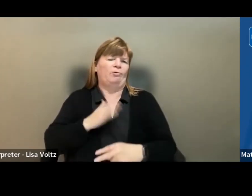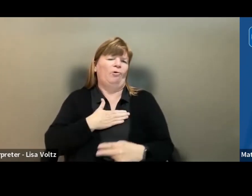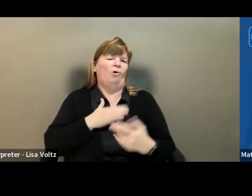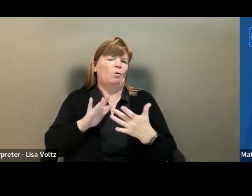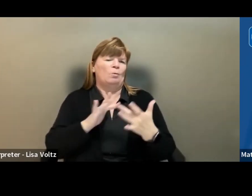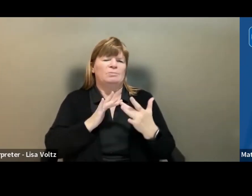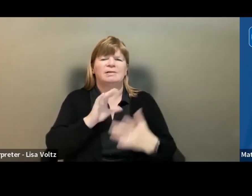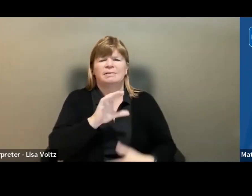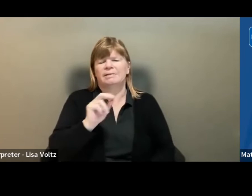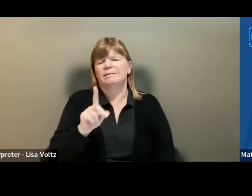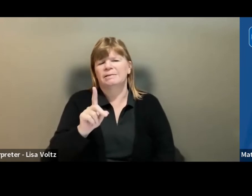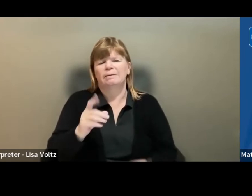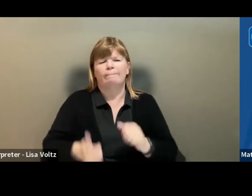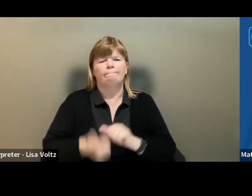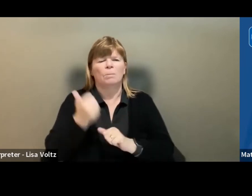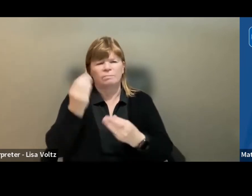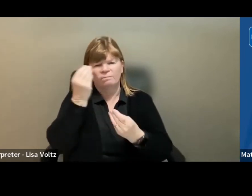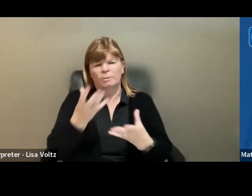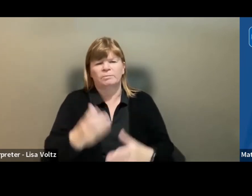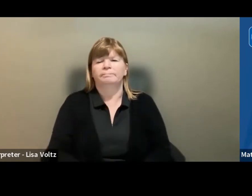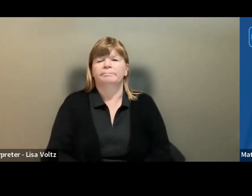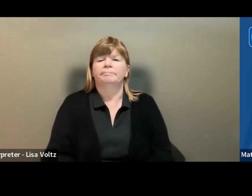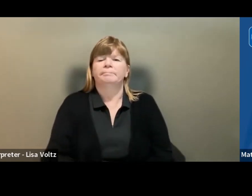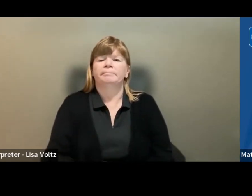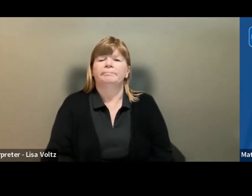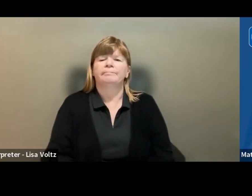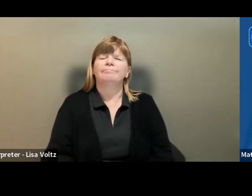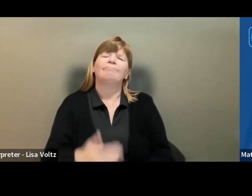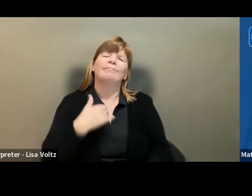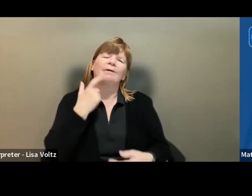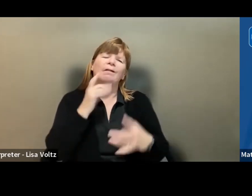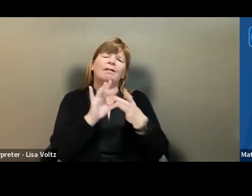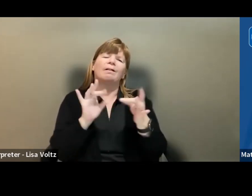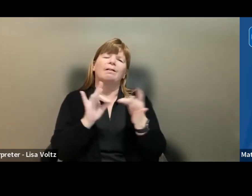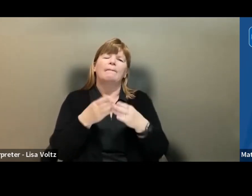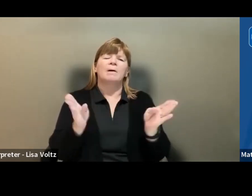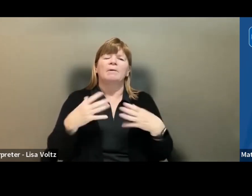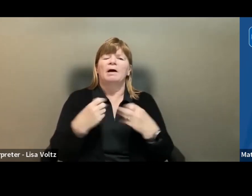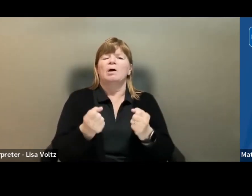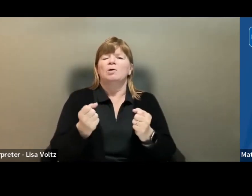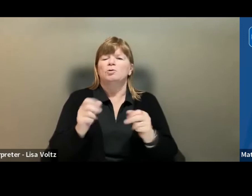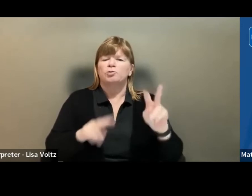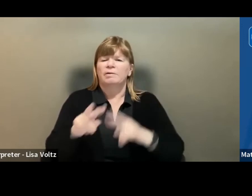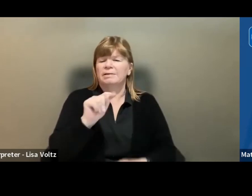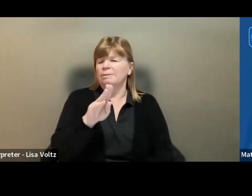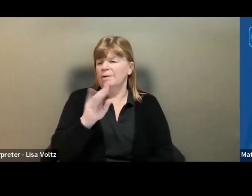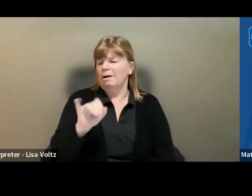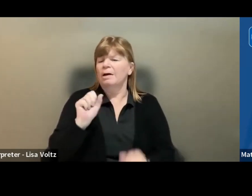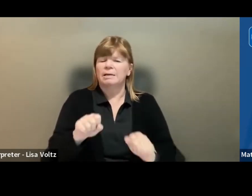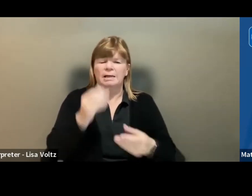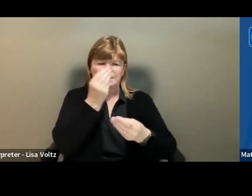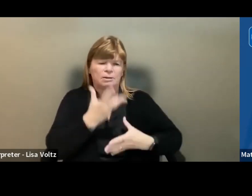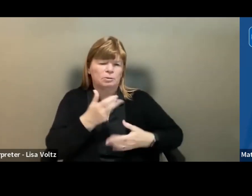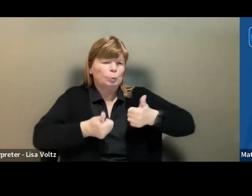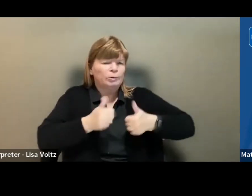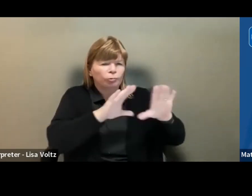for the most up-to-date estimates. Now, I mentioned that public health surveillance of TBI can also tell us which groups